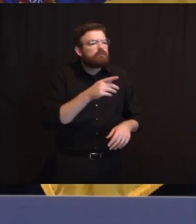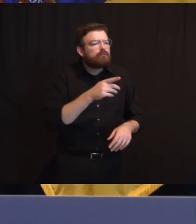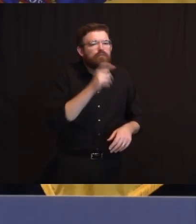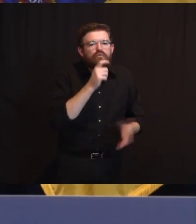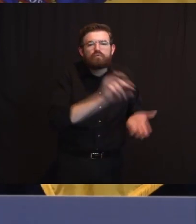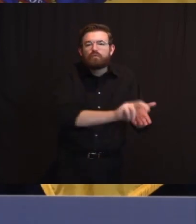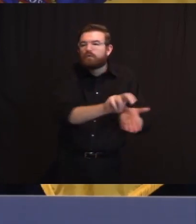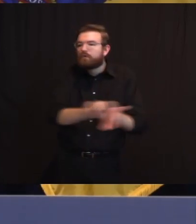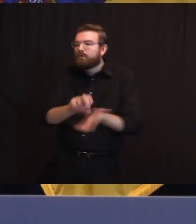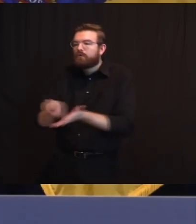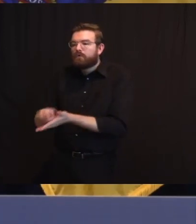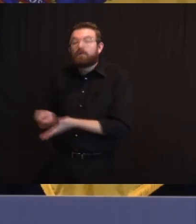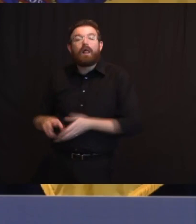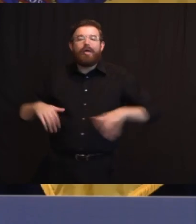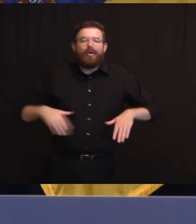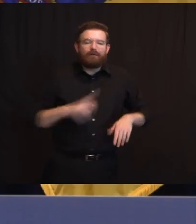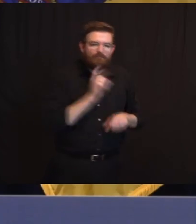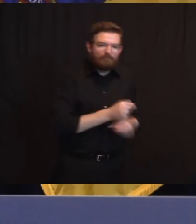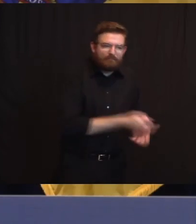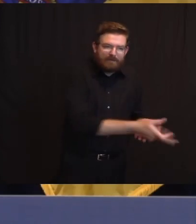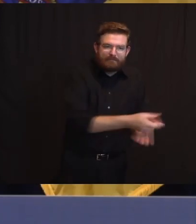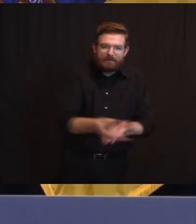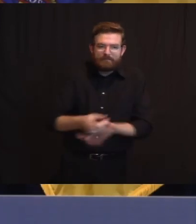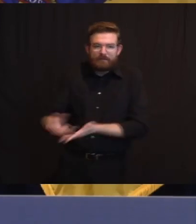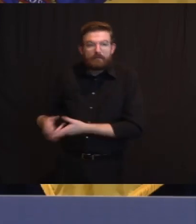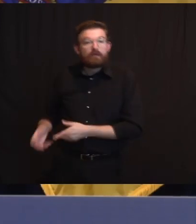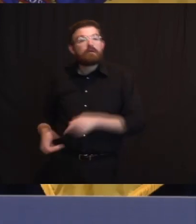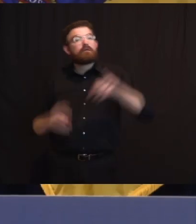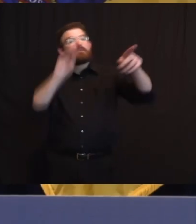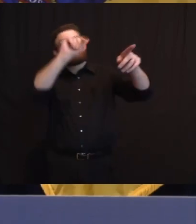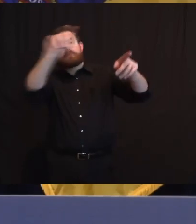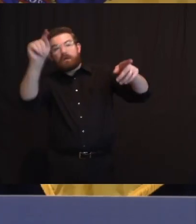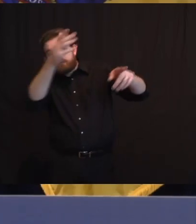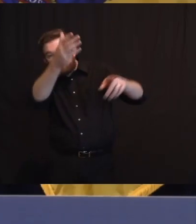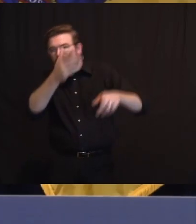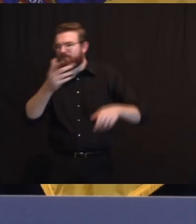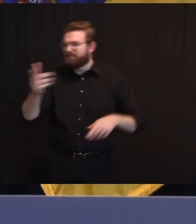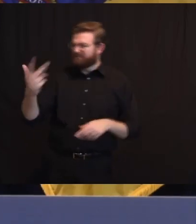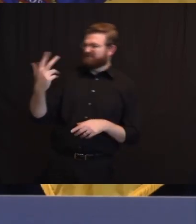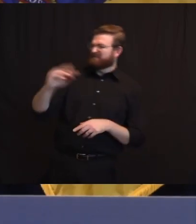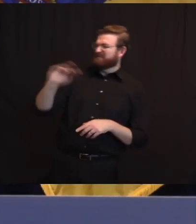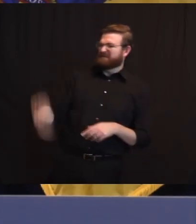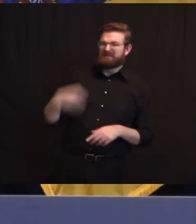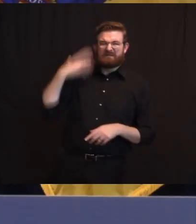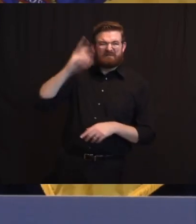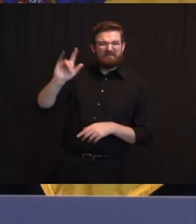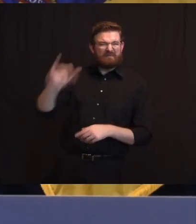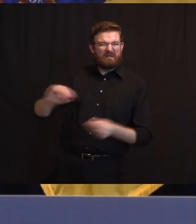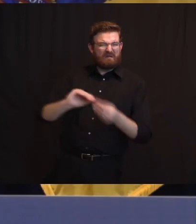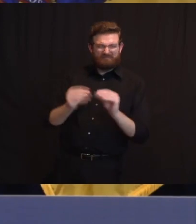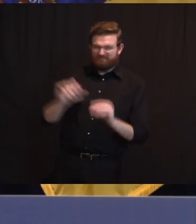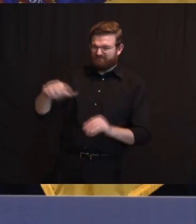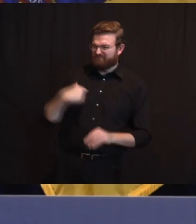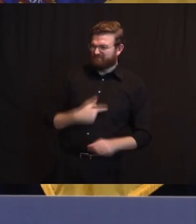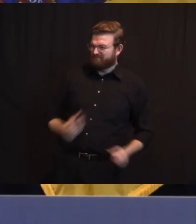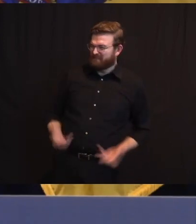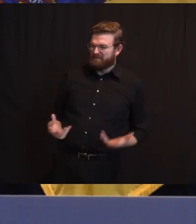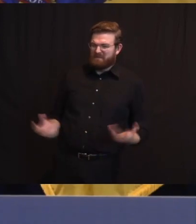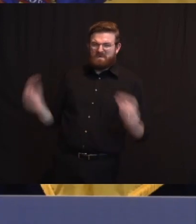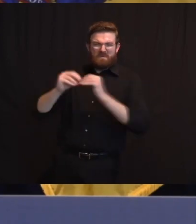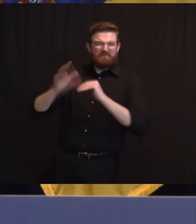I don't know where the 3% number came from. We spent significantly more than that. And remember, some of this there are programs that